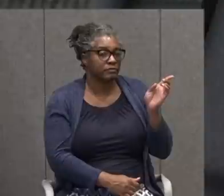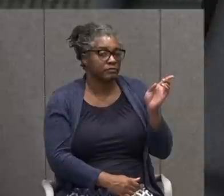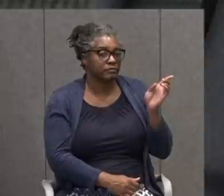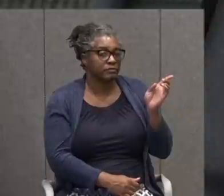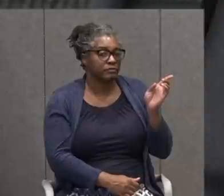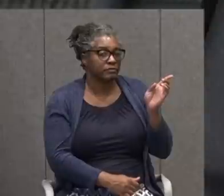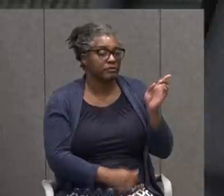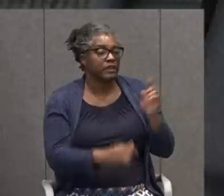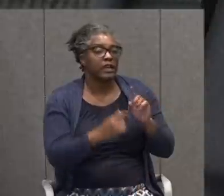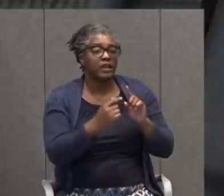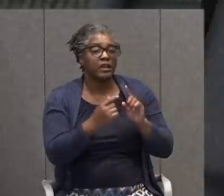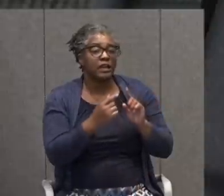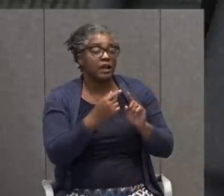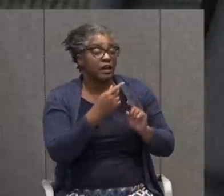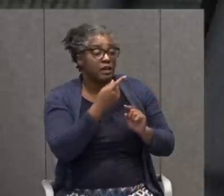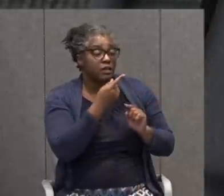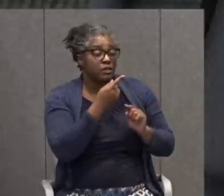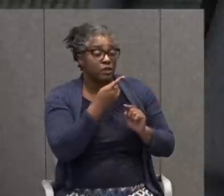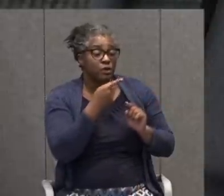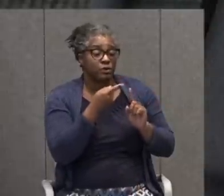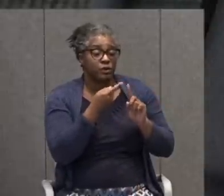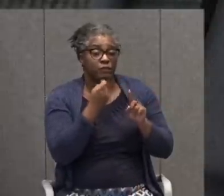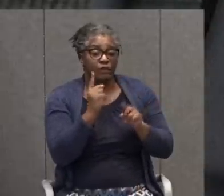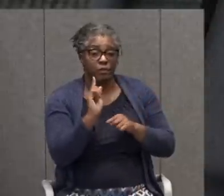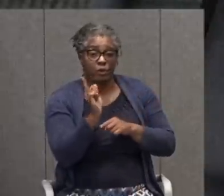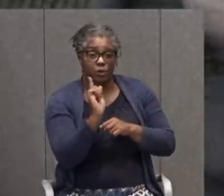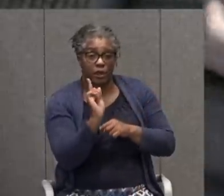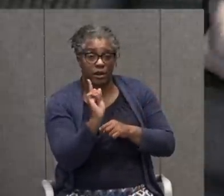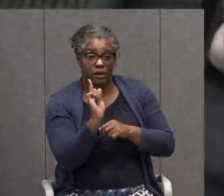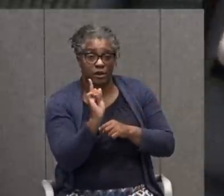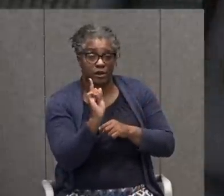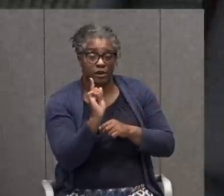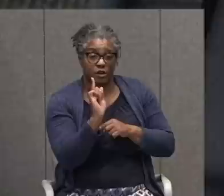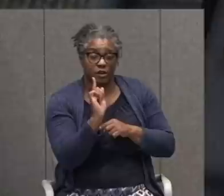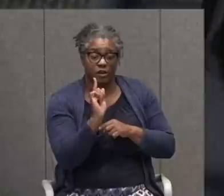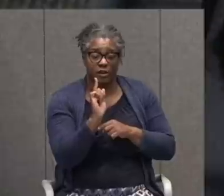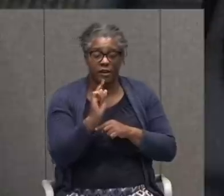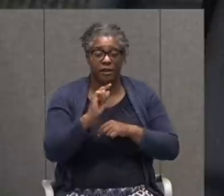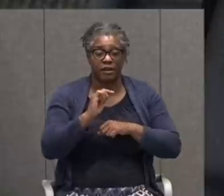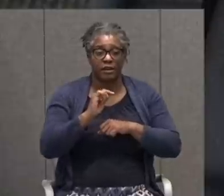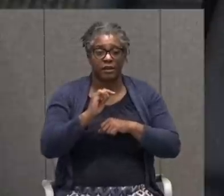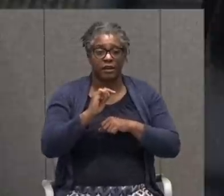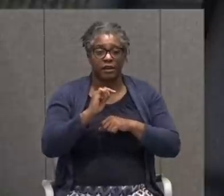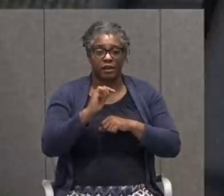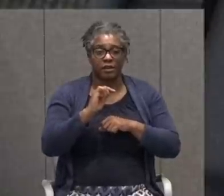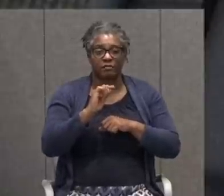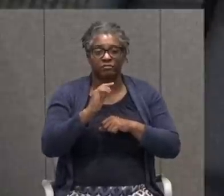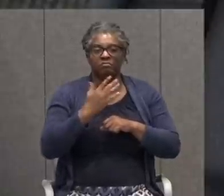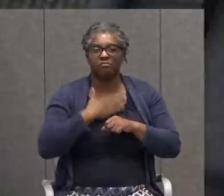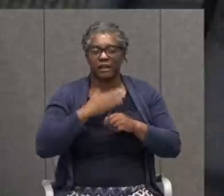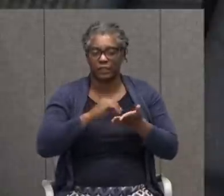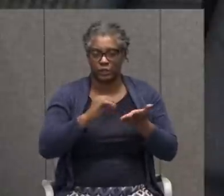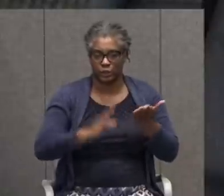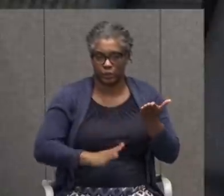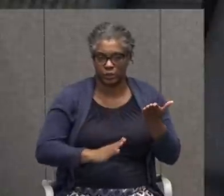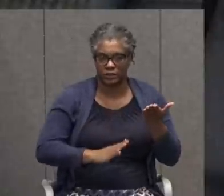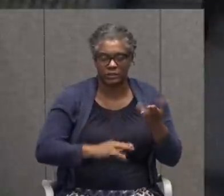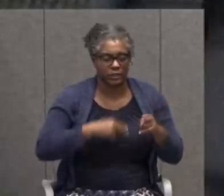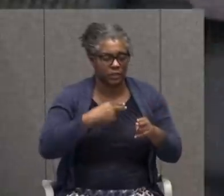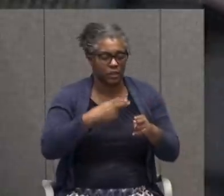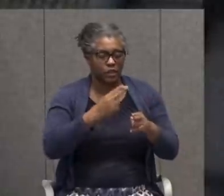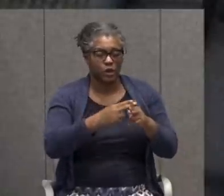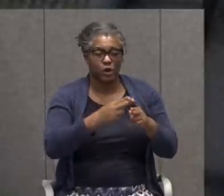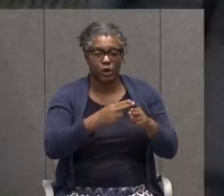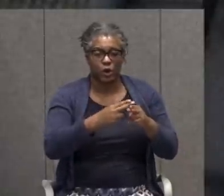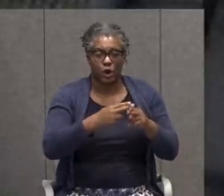these came off of trees and other woody plants that we may have in this part of the country. And